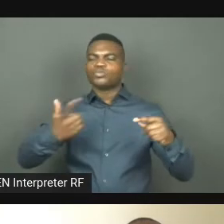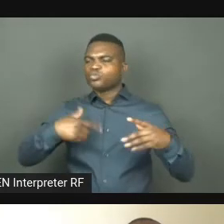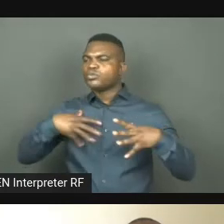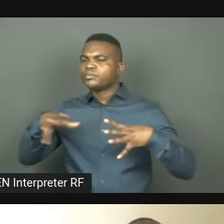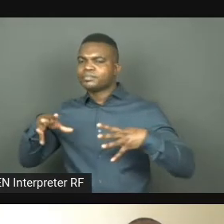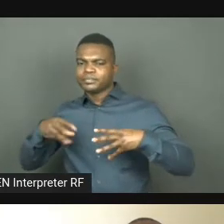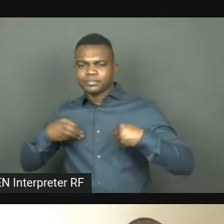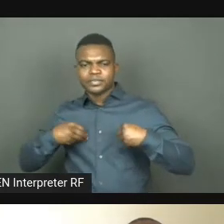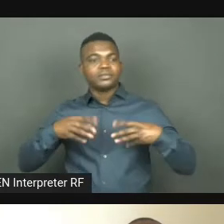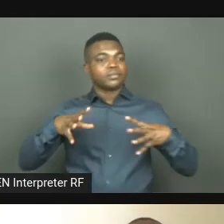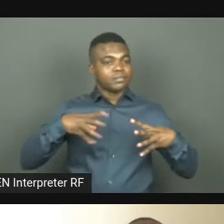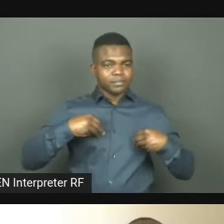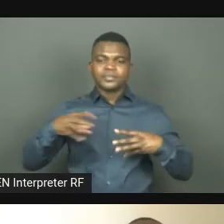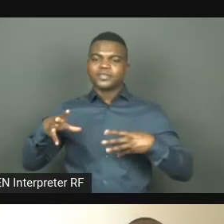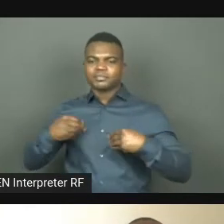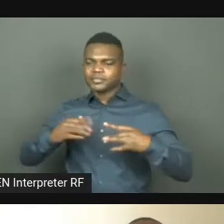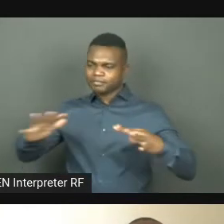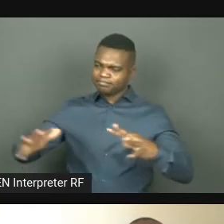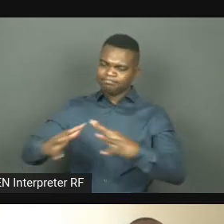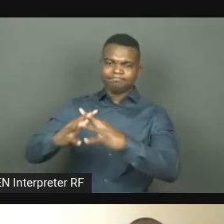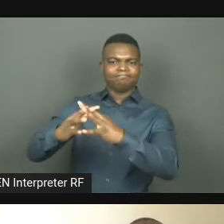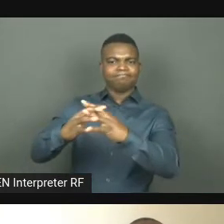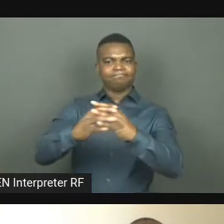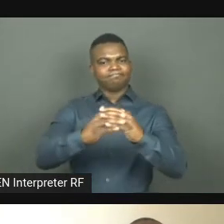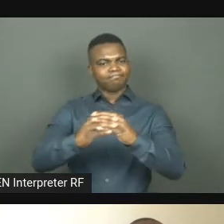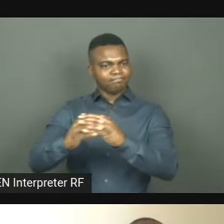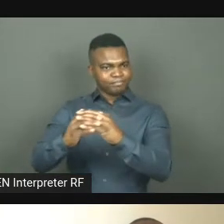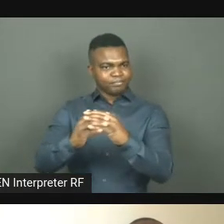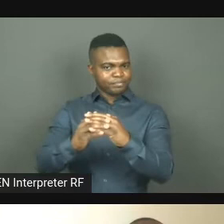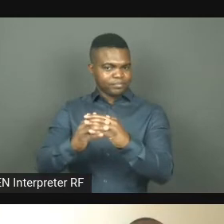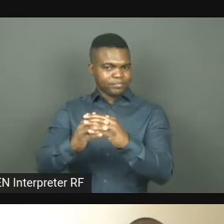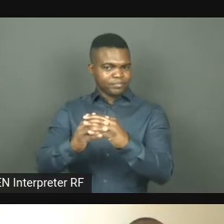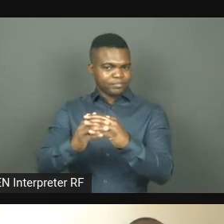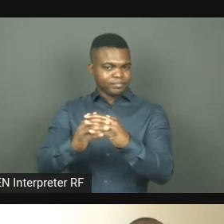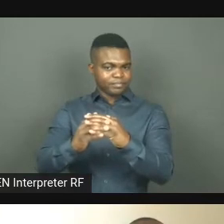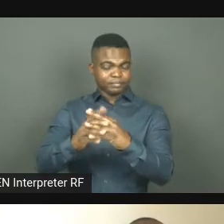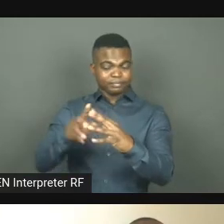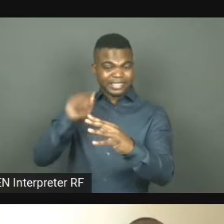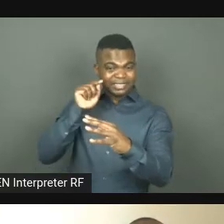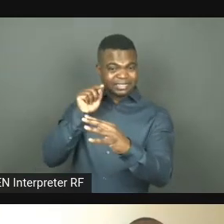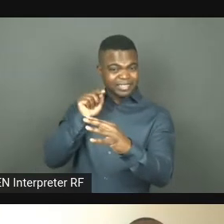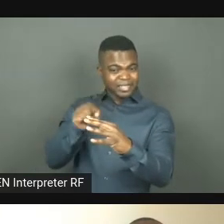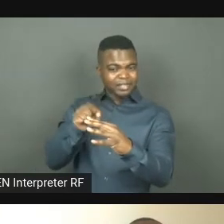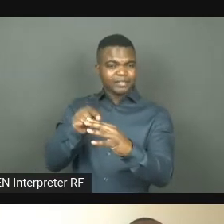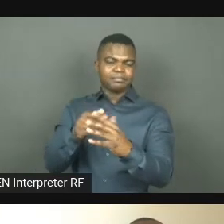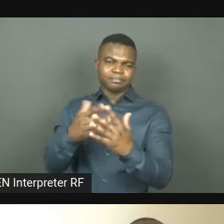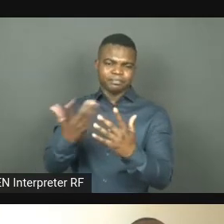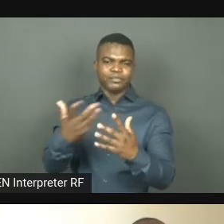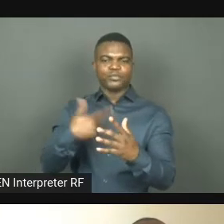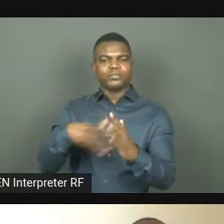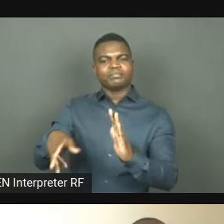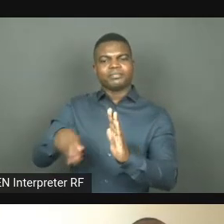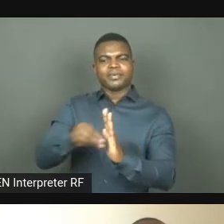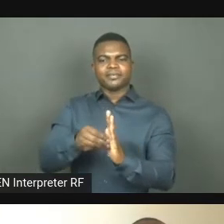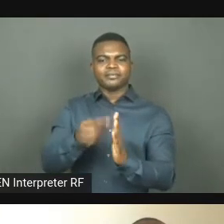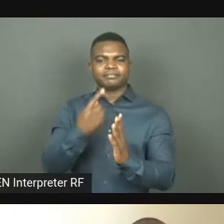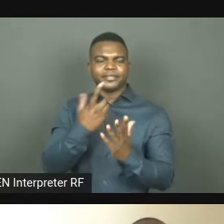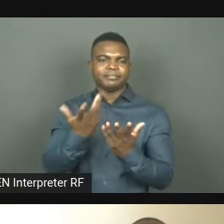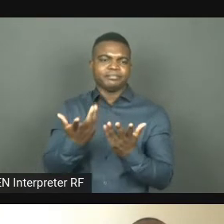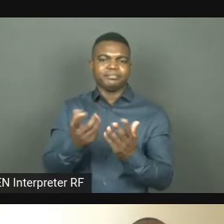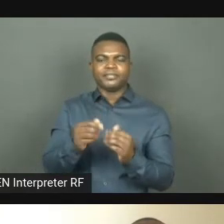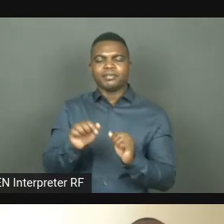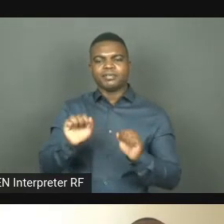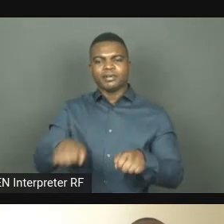have entitlements to rights, and that there is the duty of others to make sure that those rights